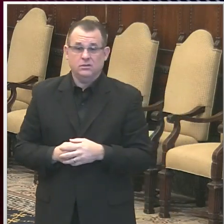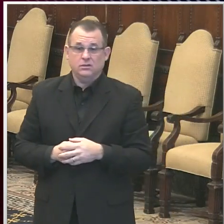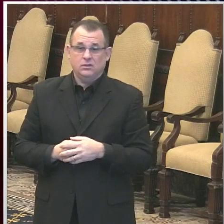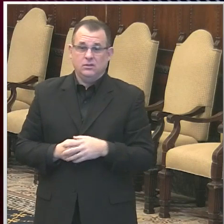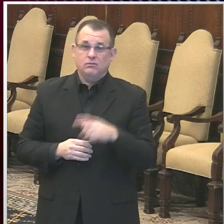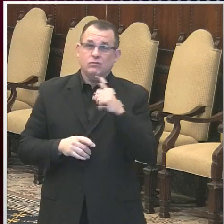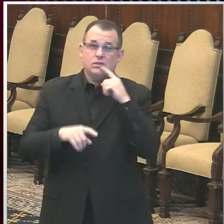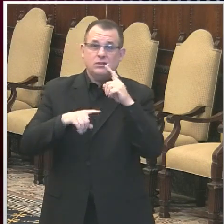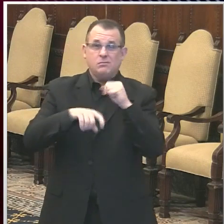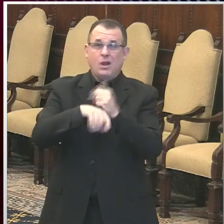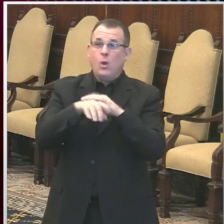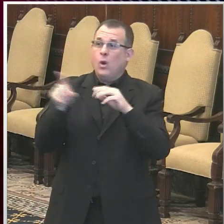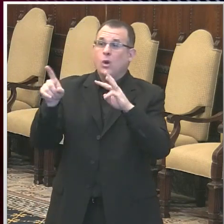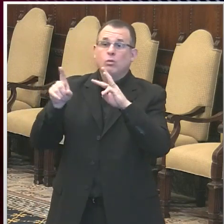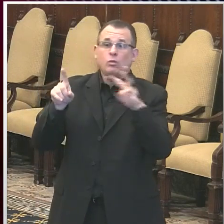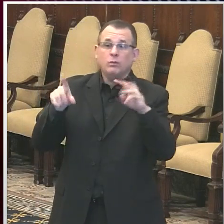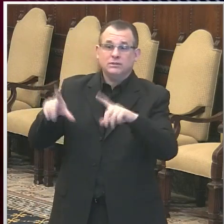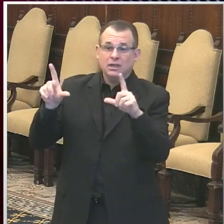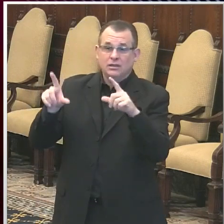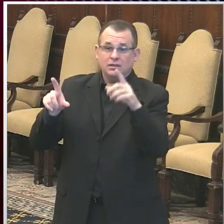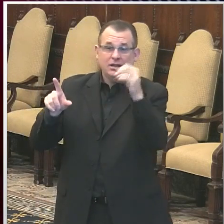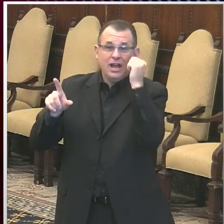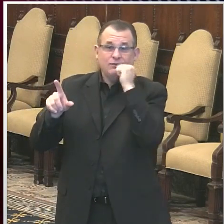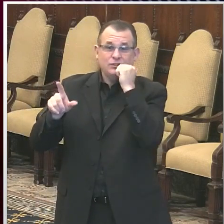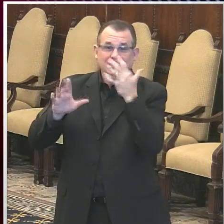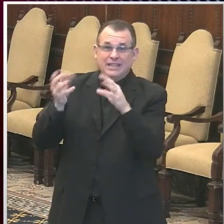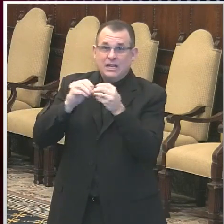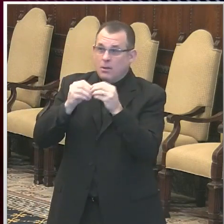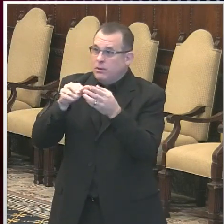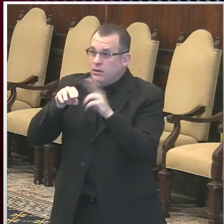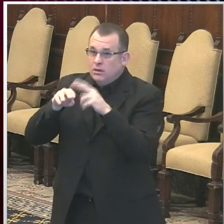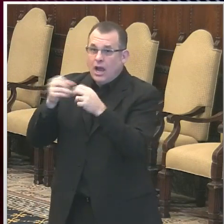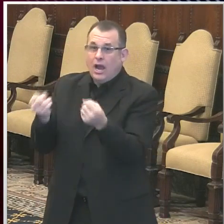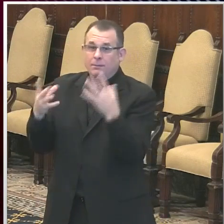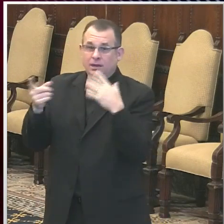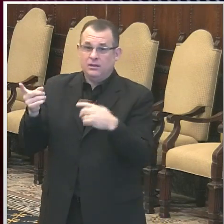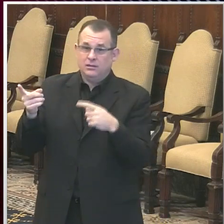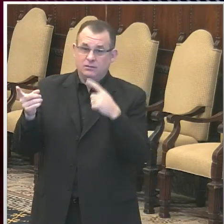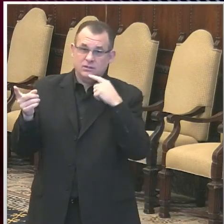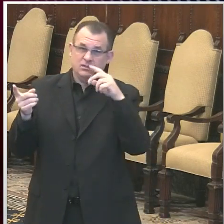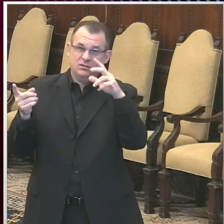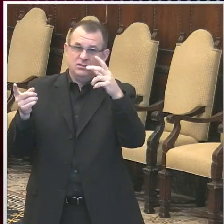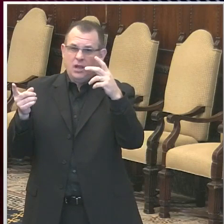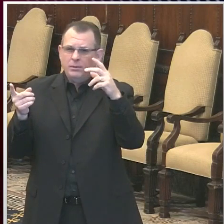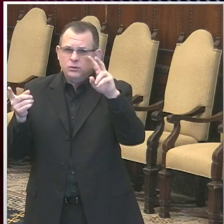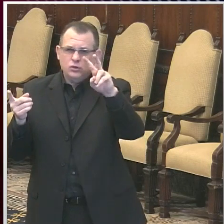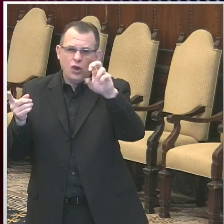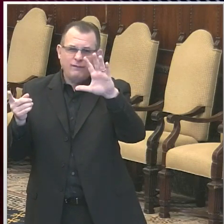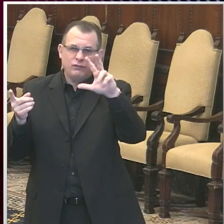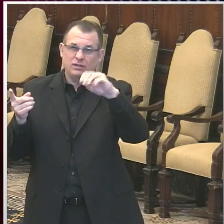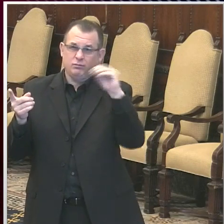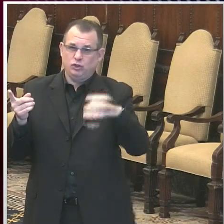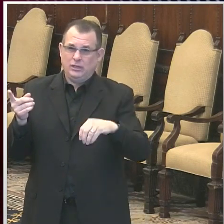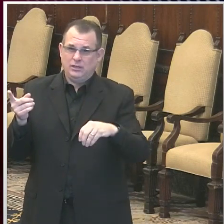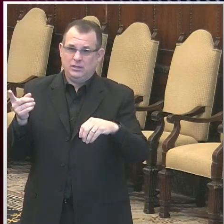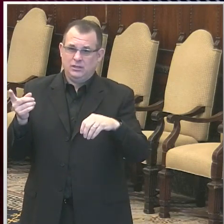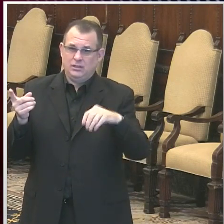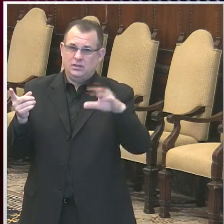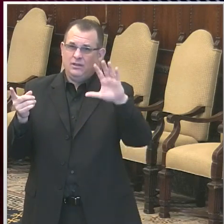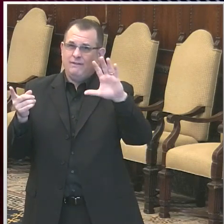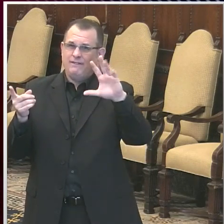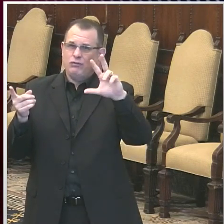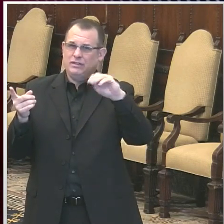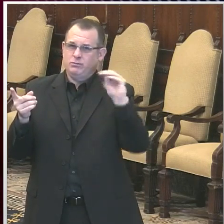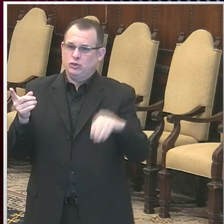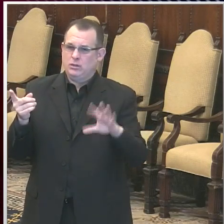by day. Of those deaths, 208 or 53% were nursing home residents. Now, as far as cases